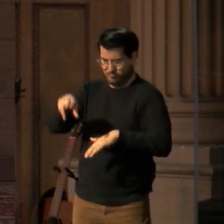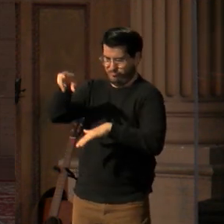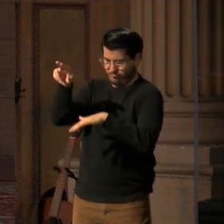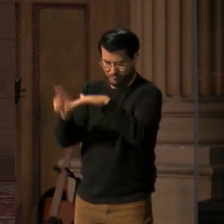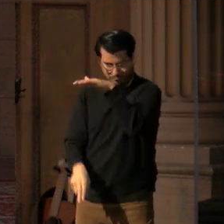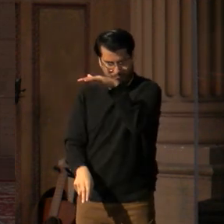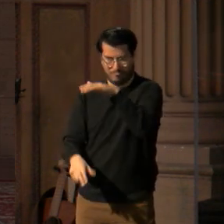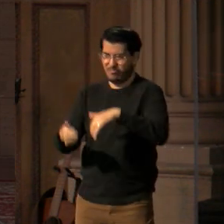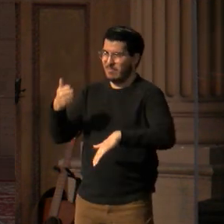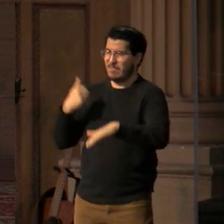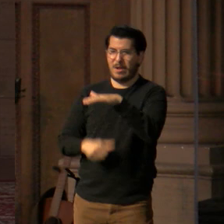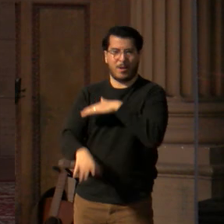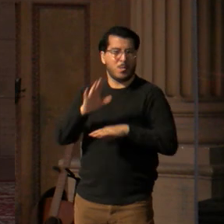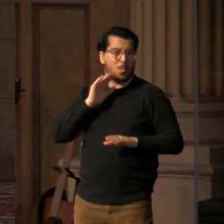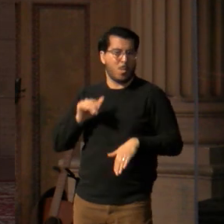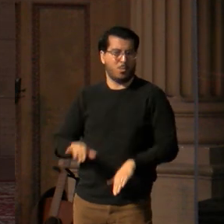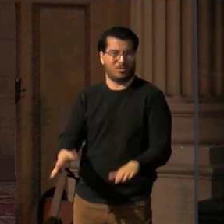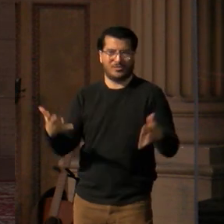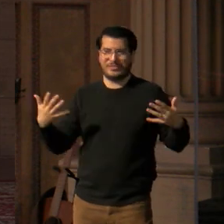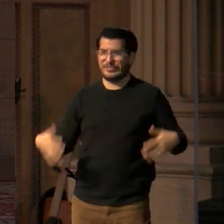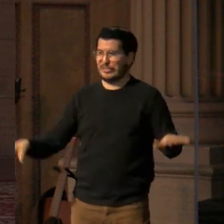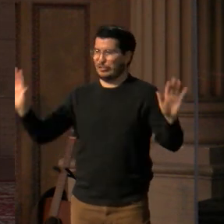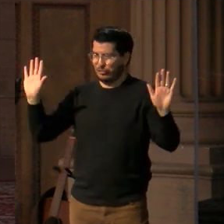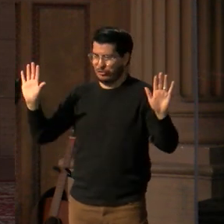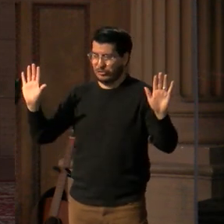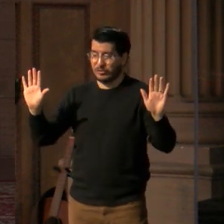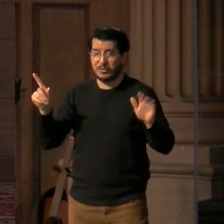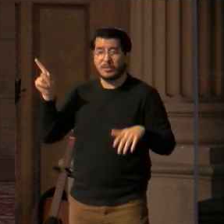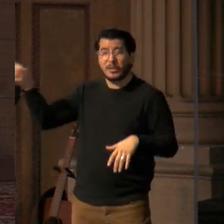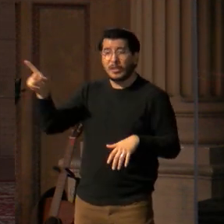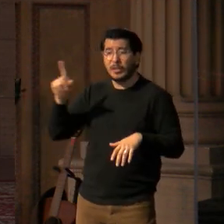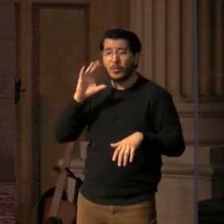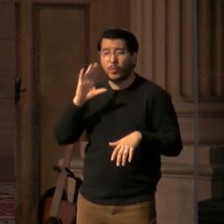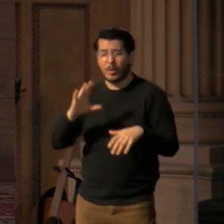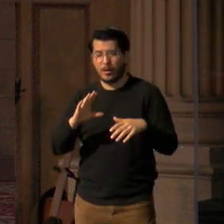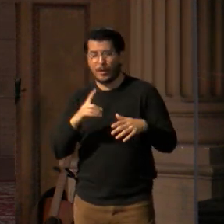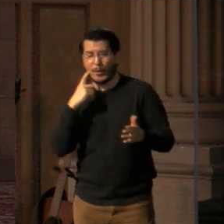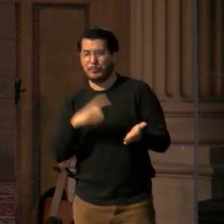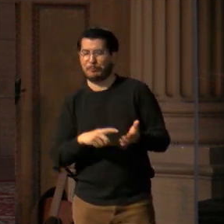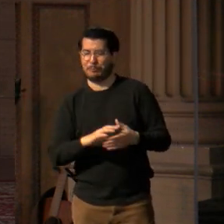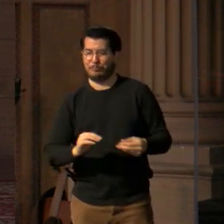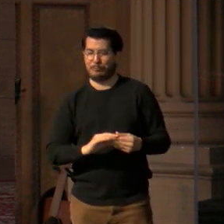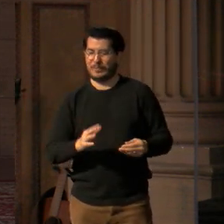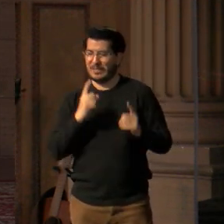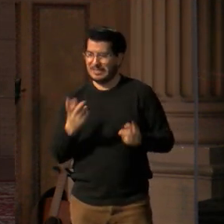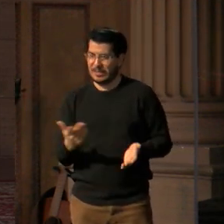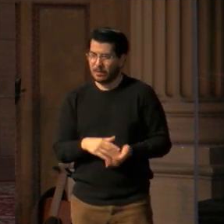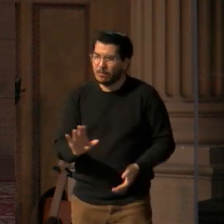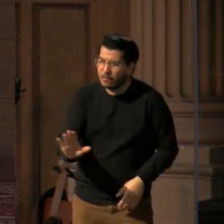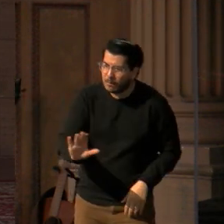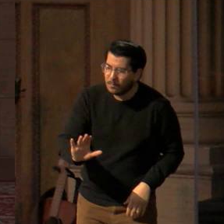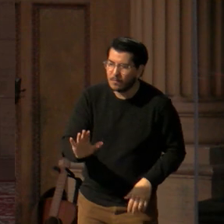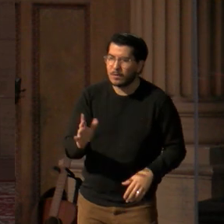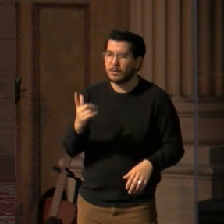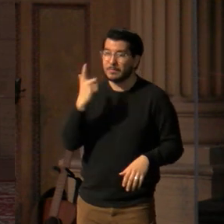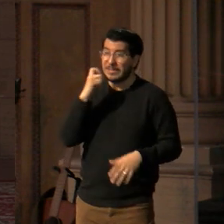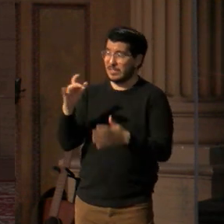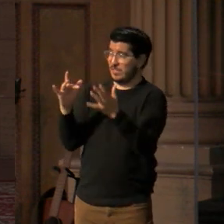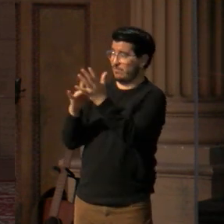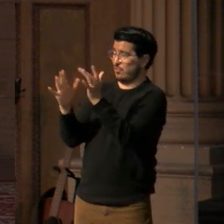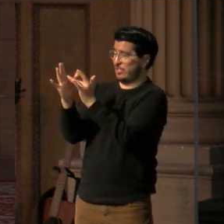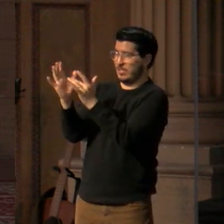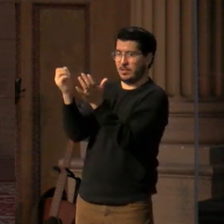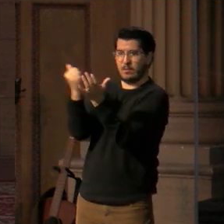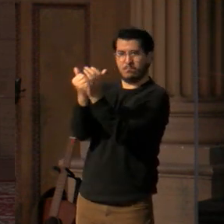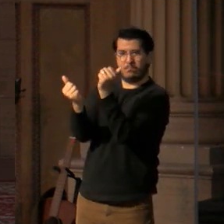the sea. They're not exposed and brought up again. He's done that for us because of what Jesus accomplished on the